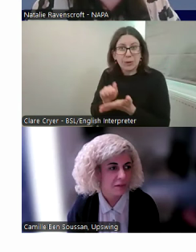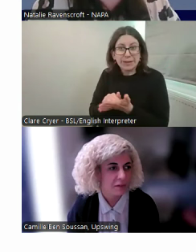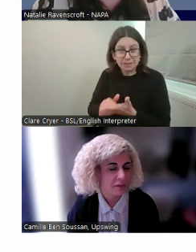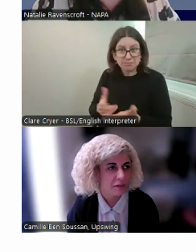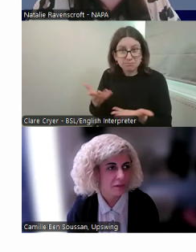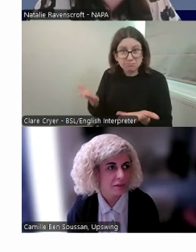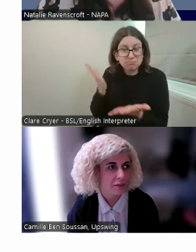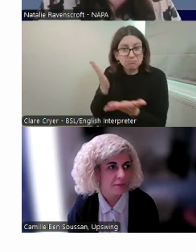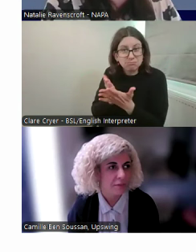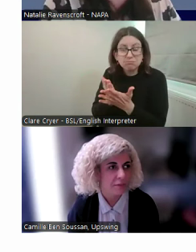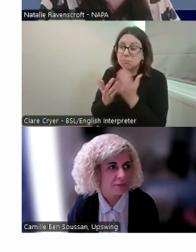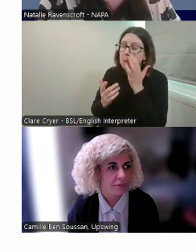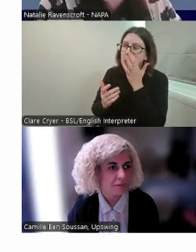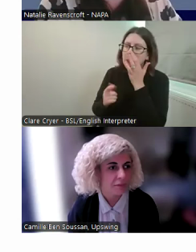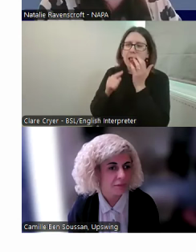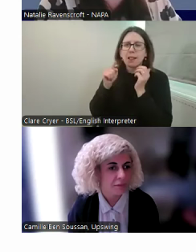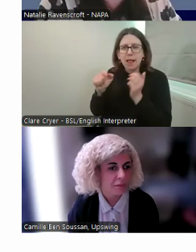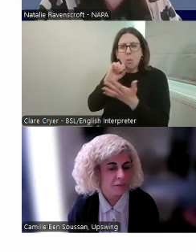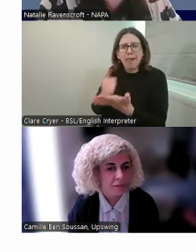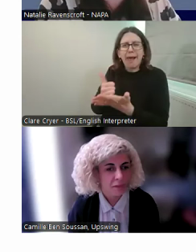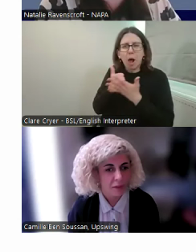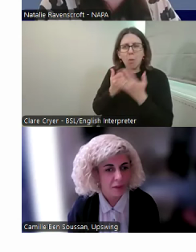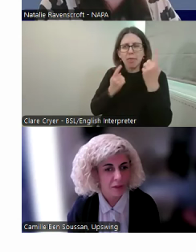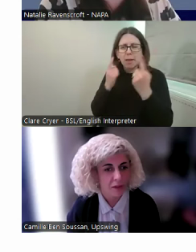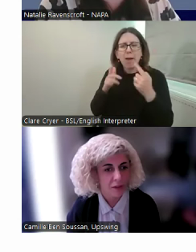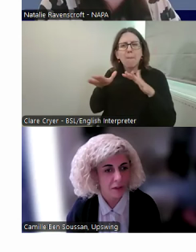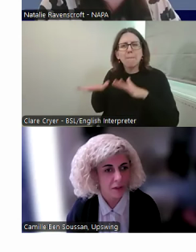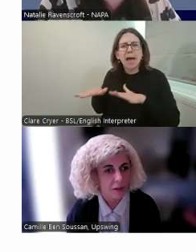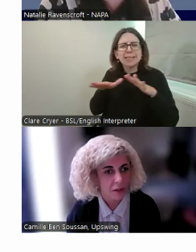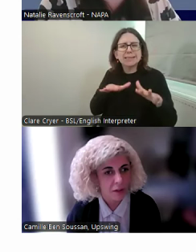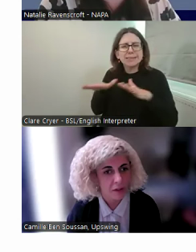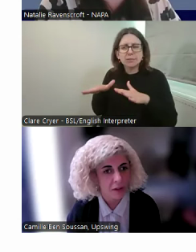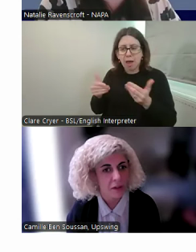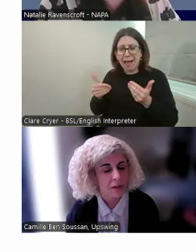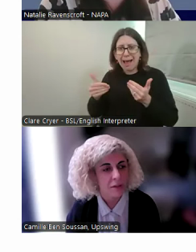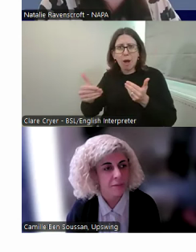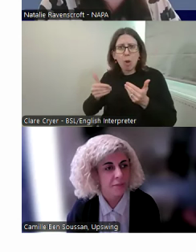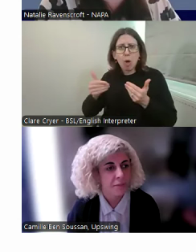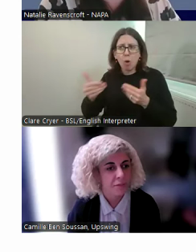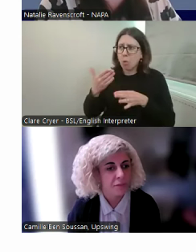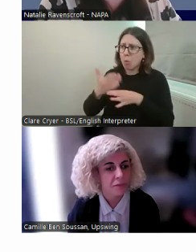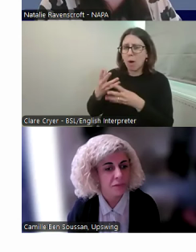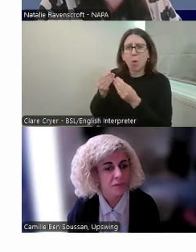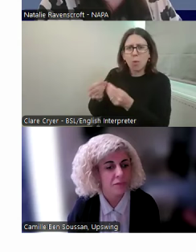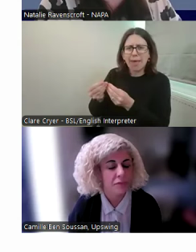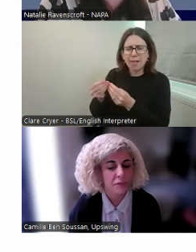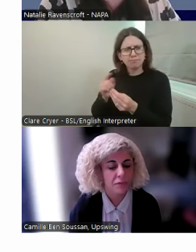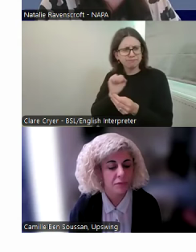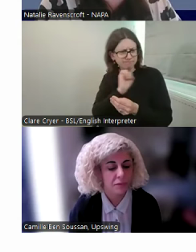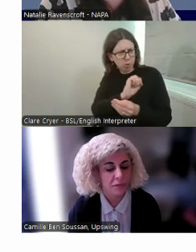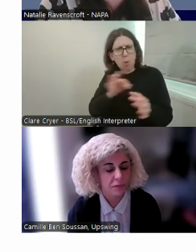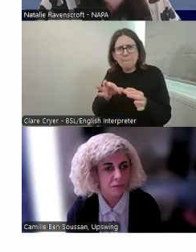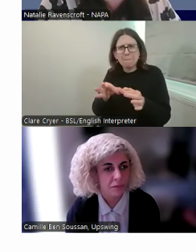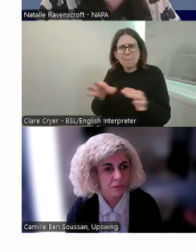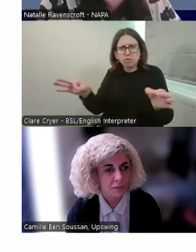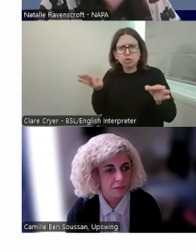impact the pace that you go at and how long you might work together? What boundaries do you need to work within? And how